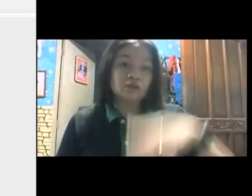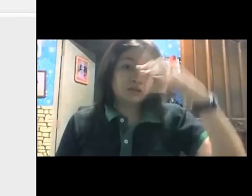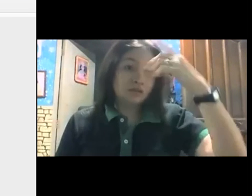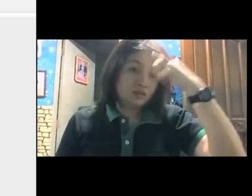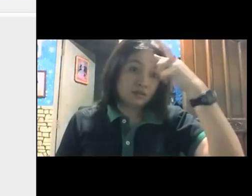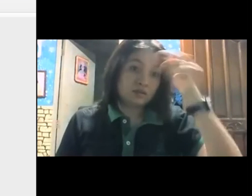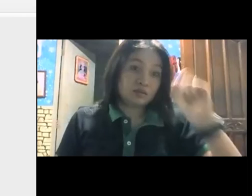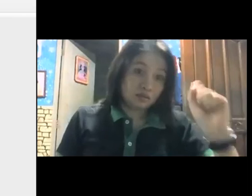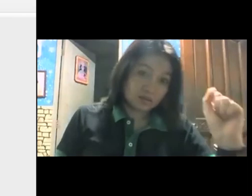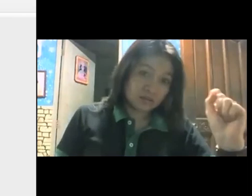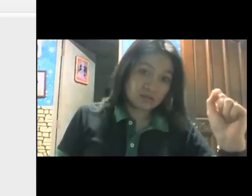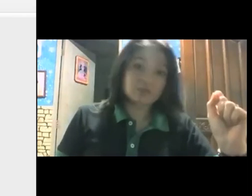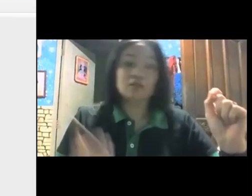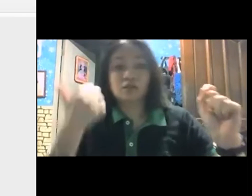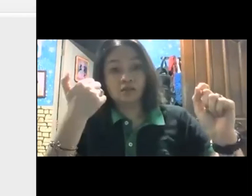Same thing here.